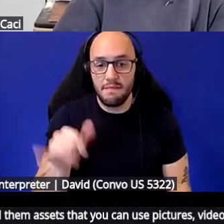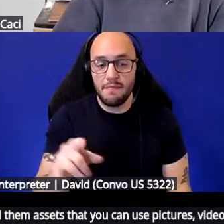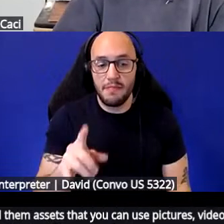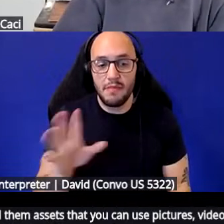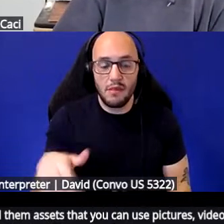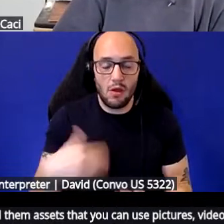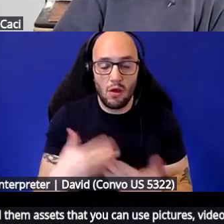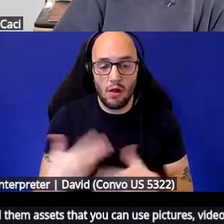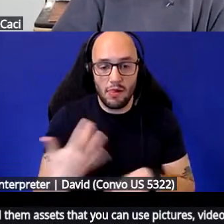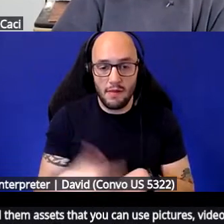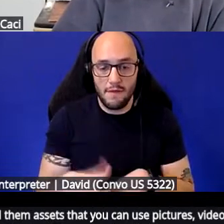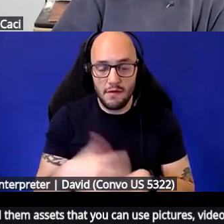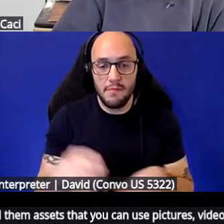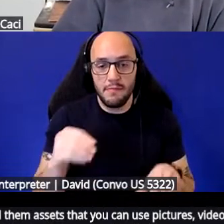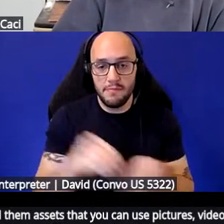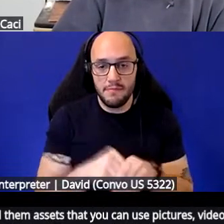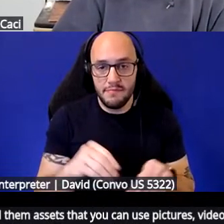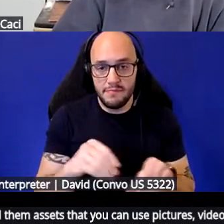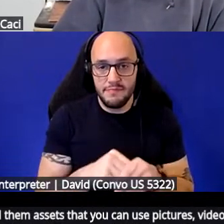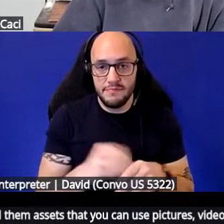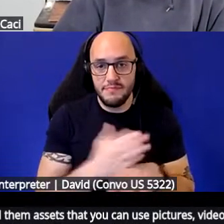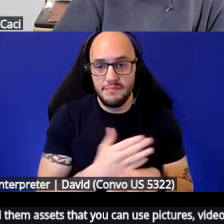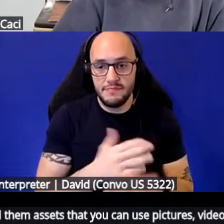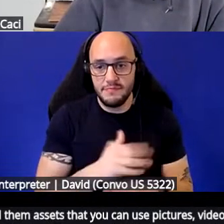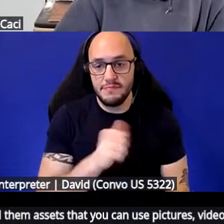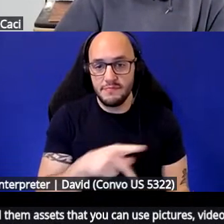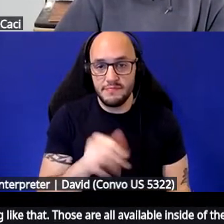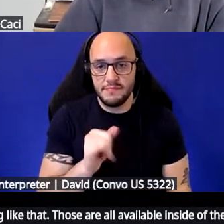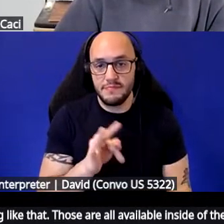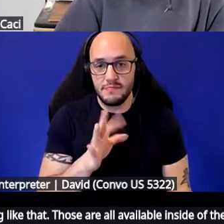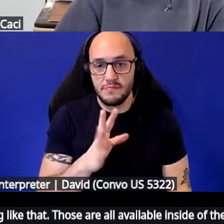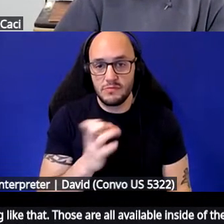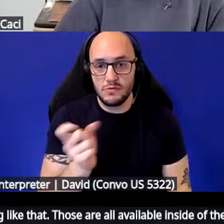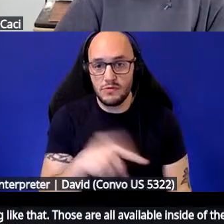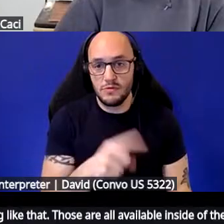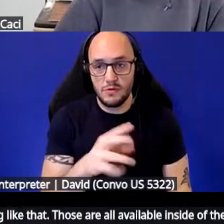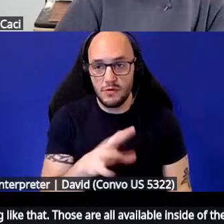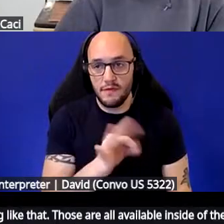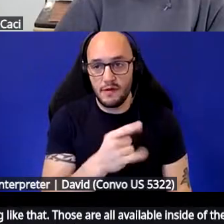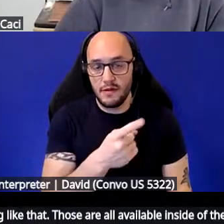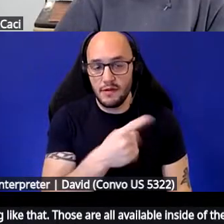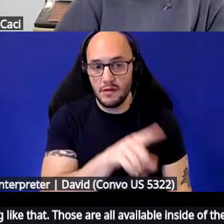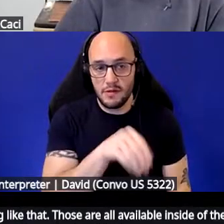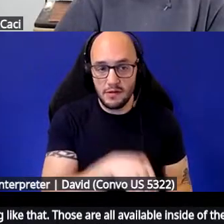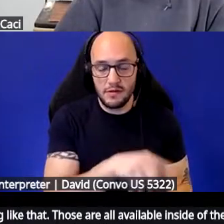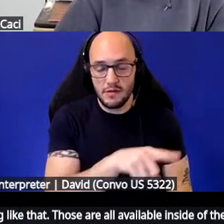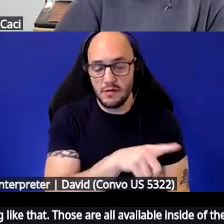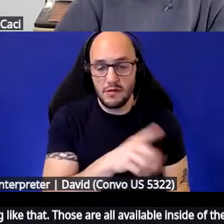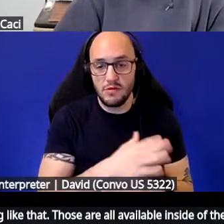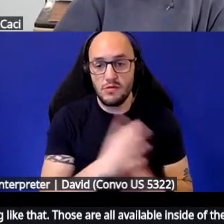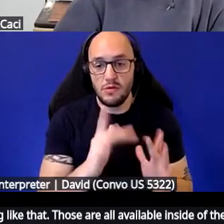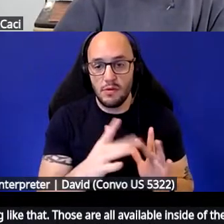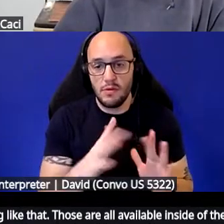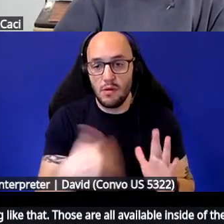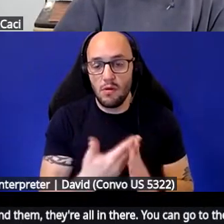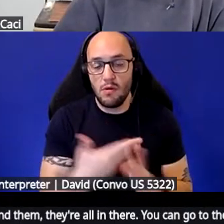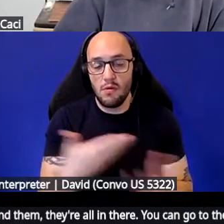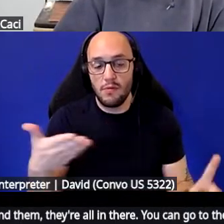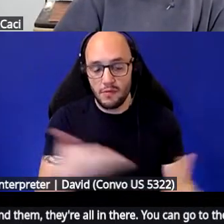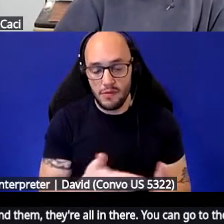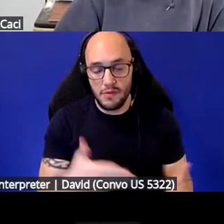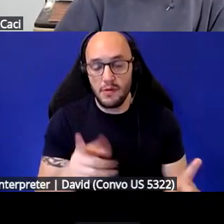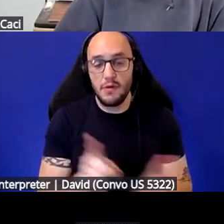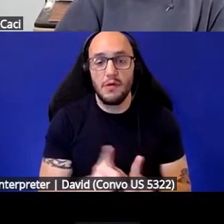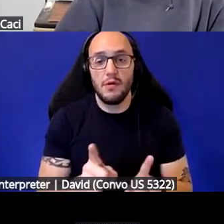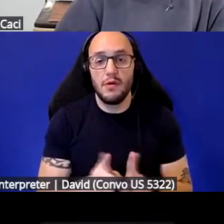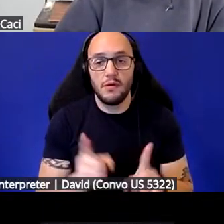all available inside of the Share app. If you want to go find them, they're all in there. You can go to the Share website. They're all in there. And they've actually